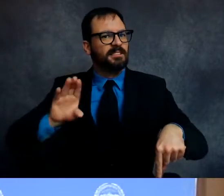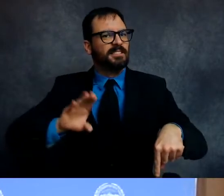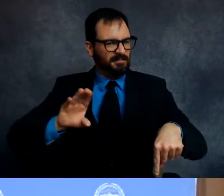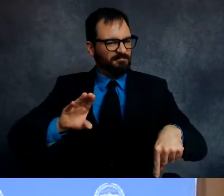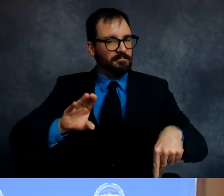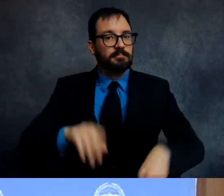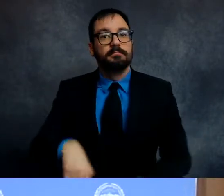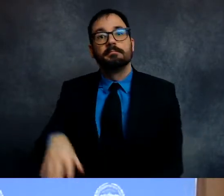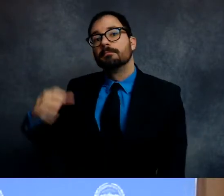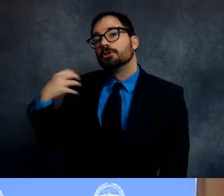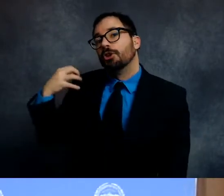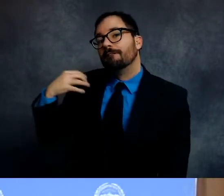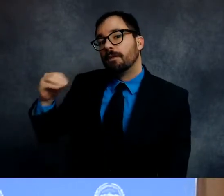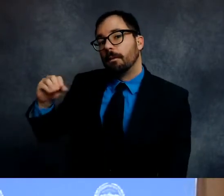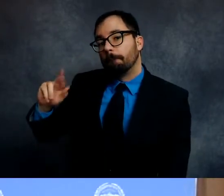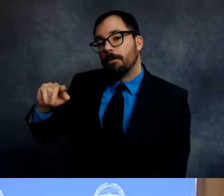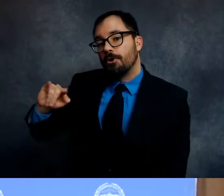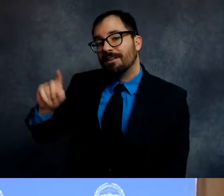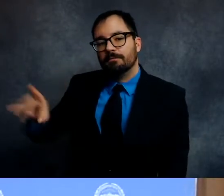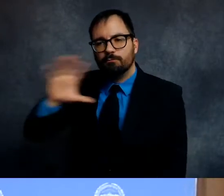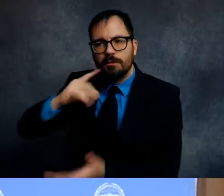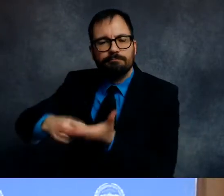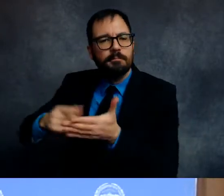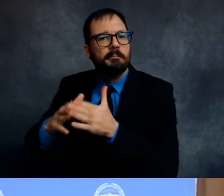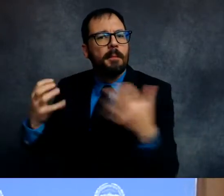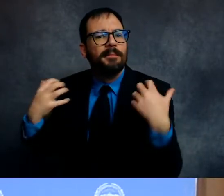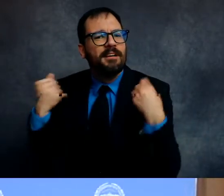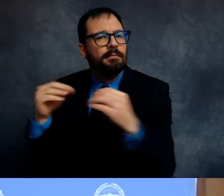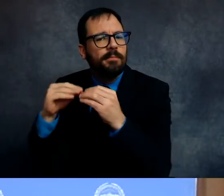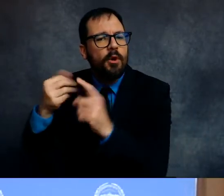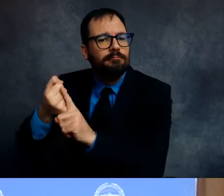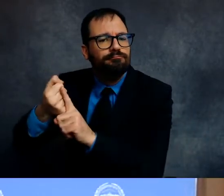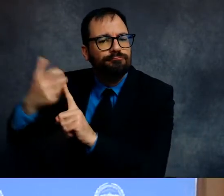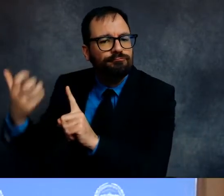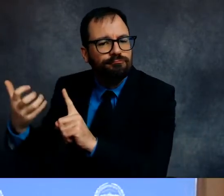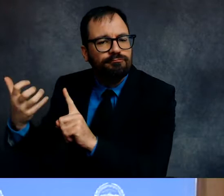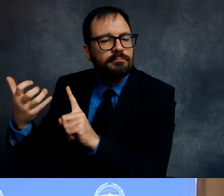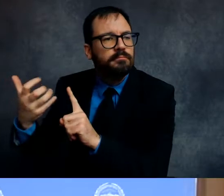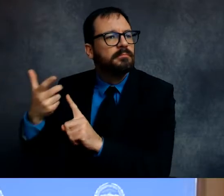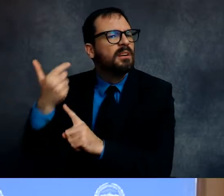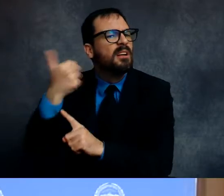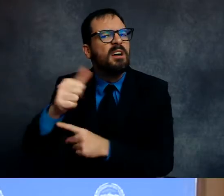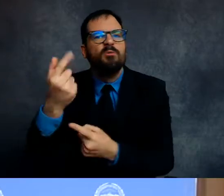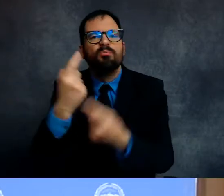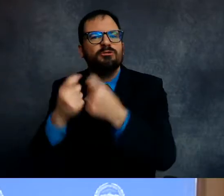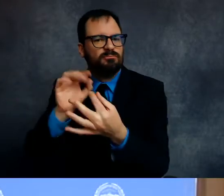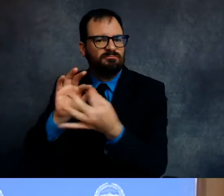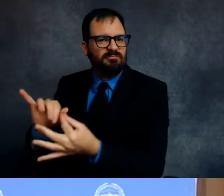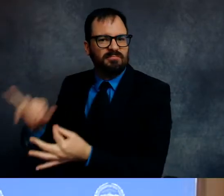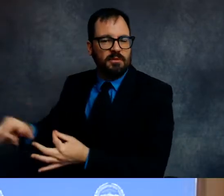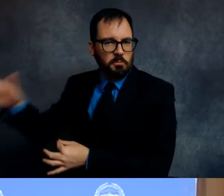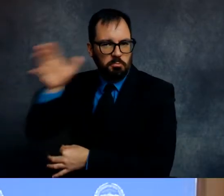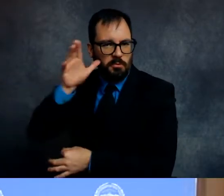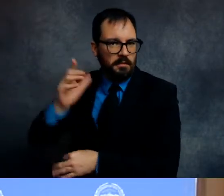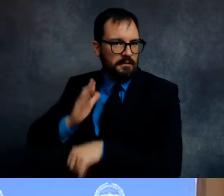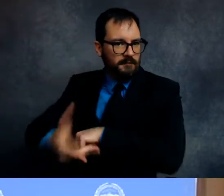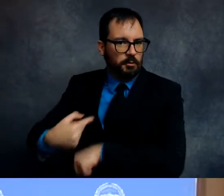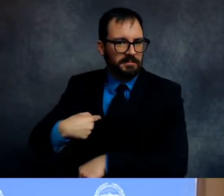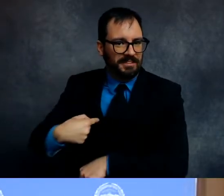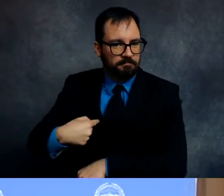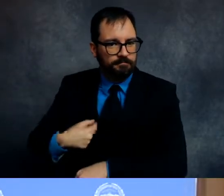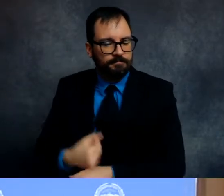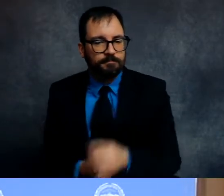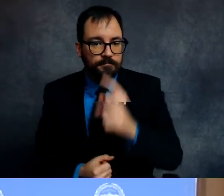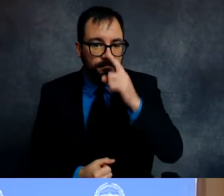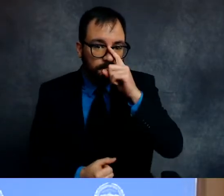school reopening and outdoor dining here in Boston. Chief Martinez will also provide more public health information and